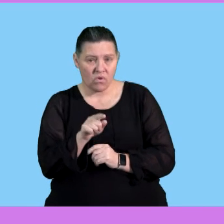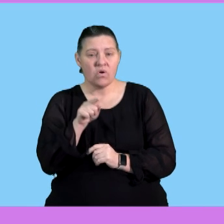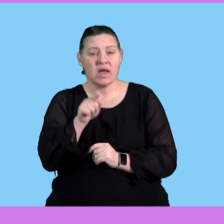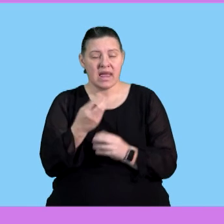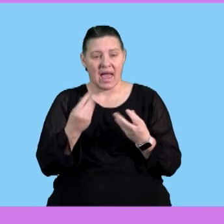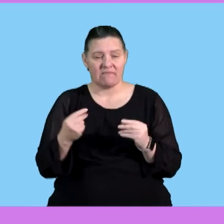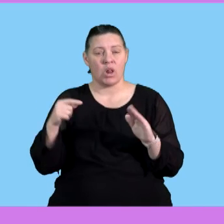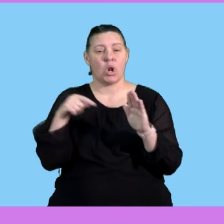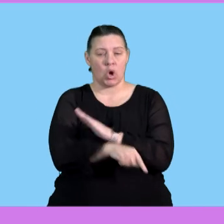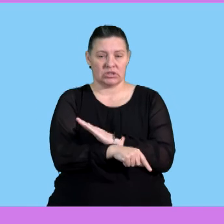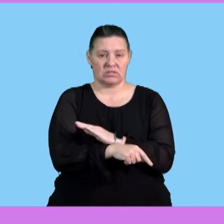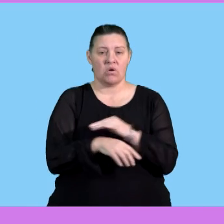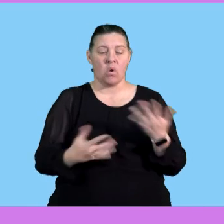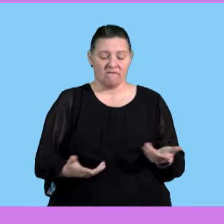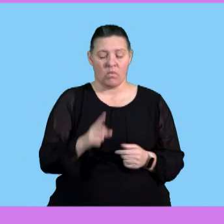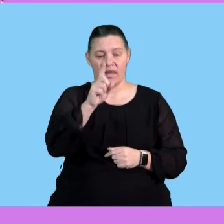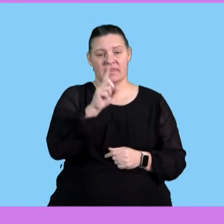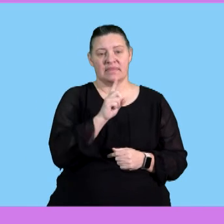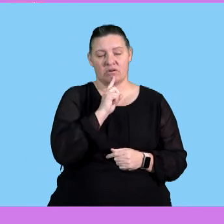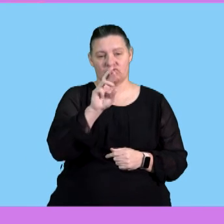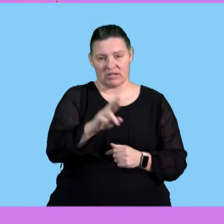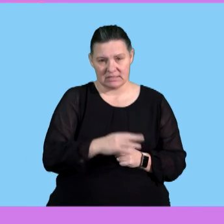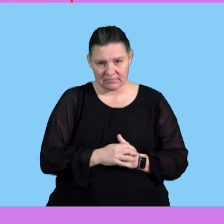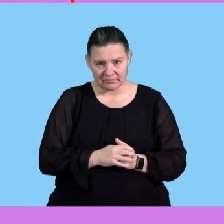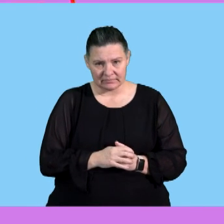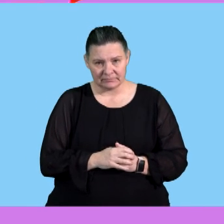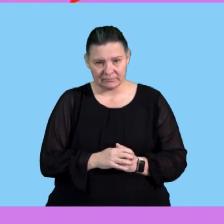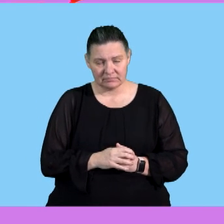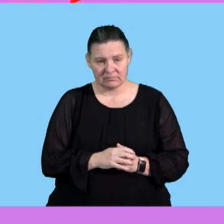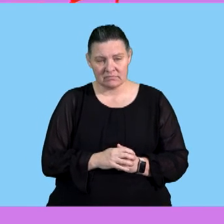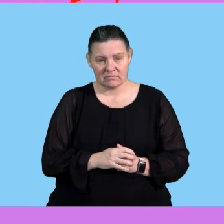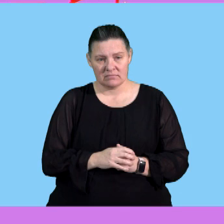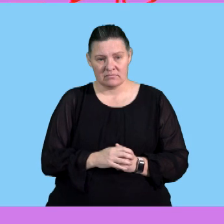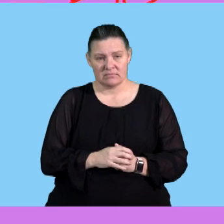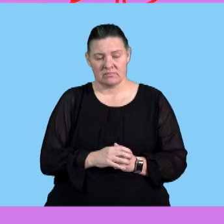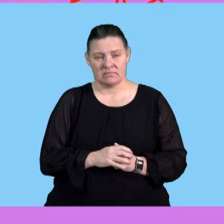therefore, he's got a loss of 1,000 Rand.